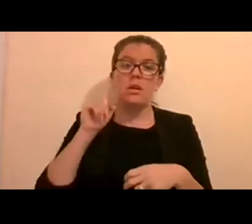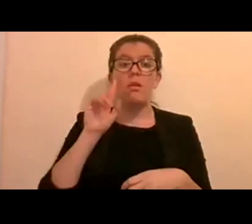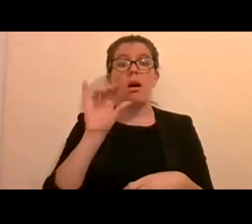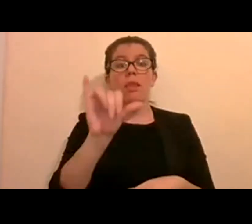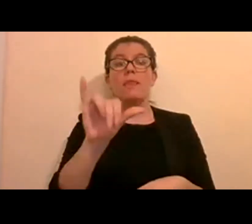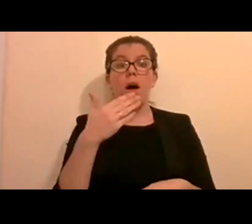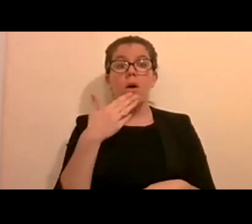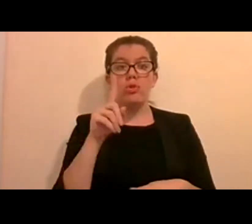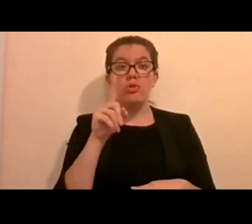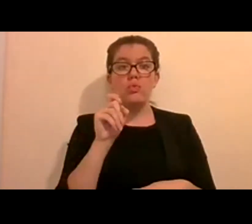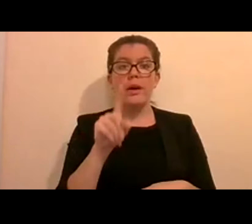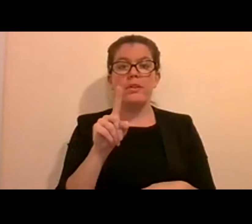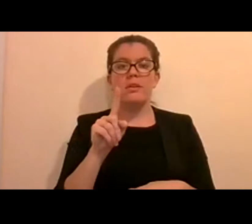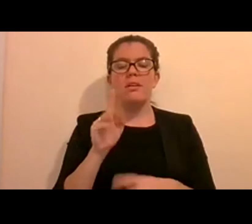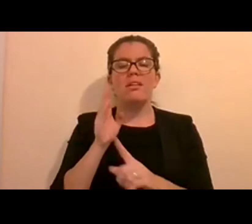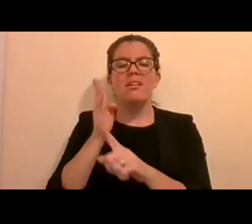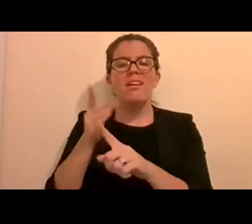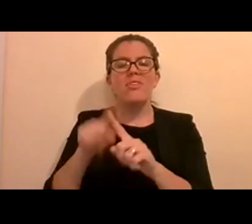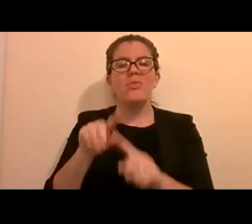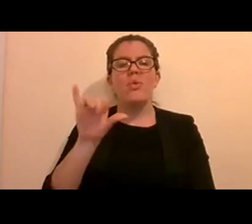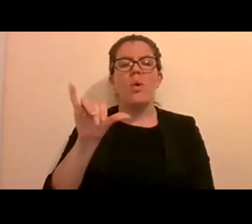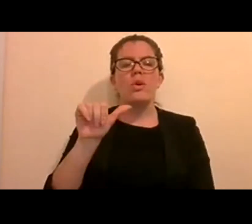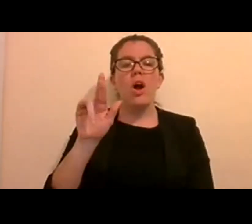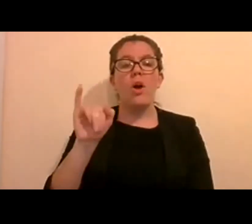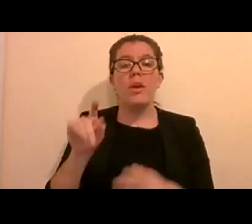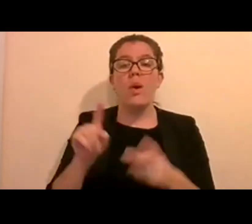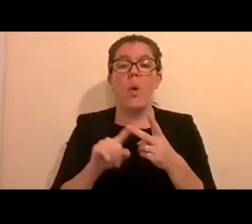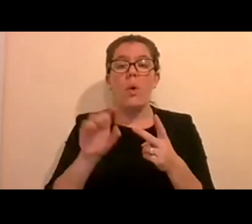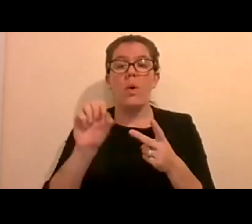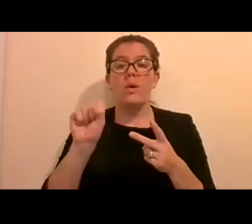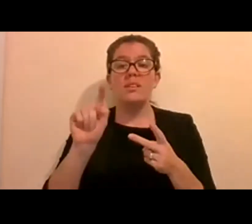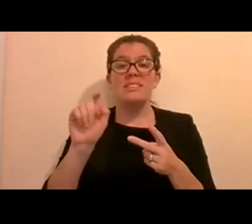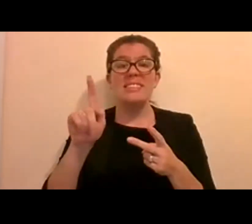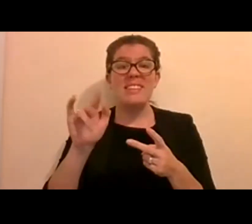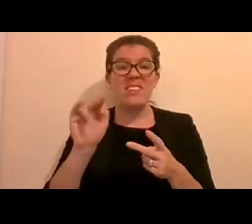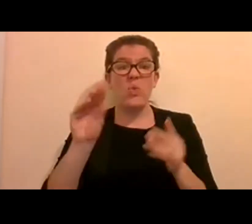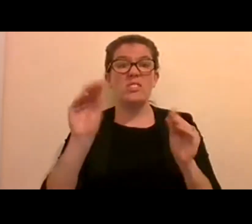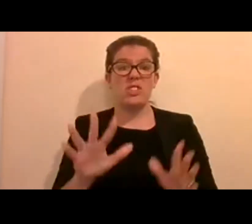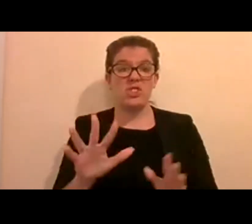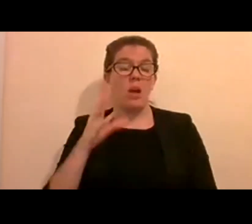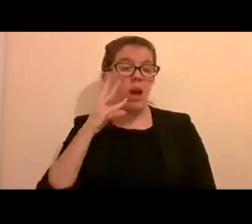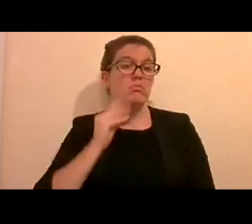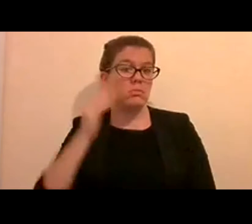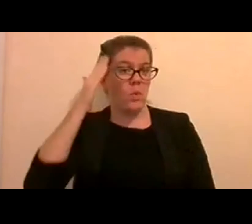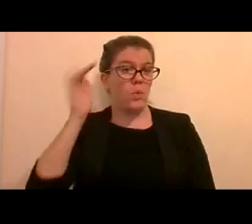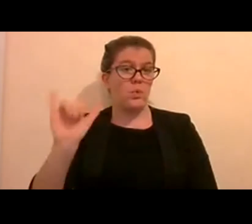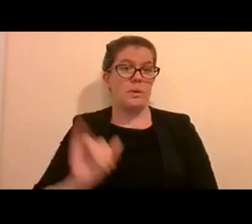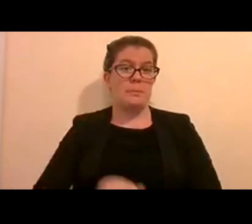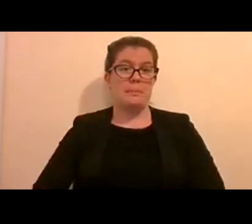ask Yari or Stephen, your teachers and all.